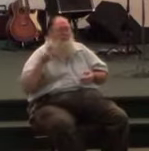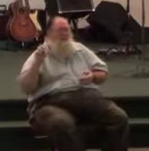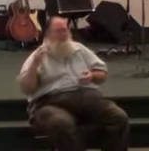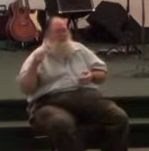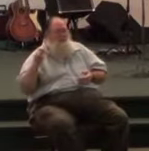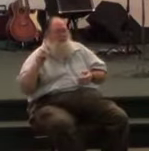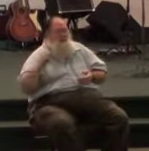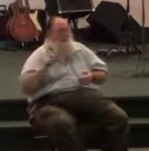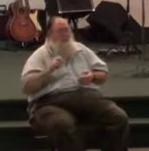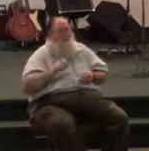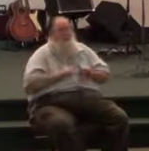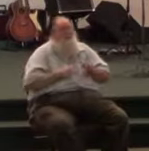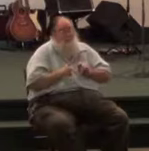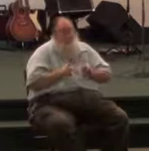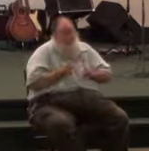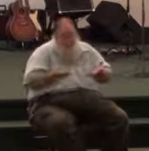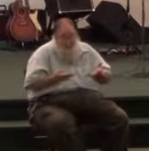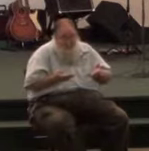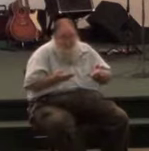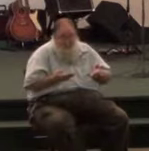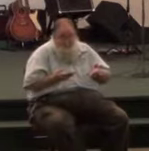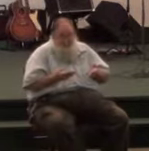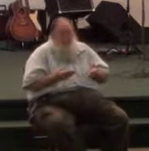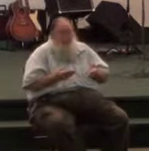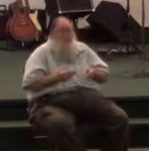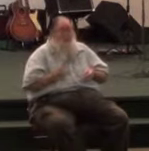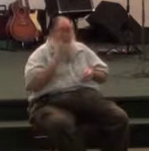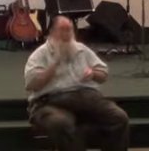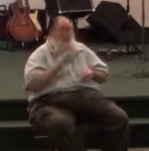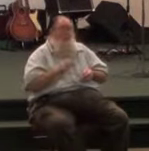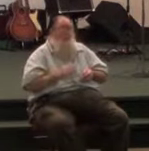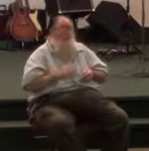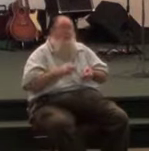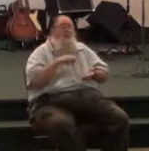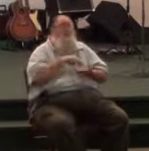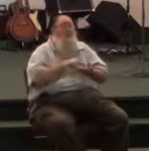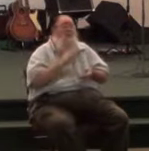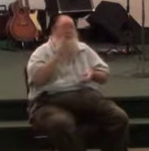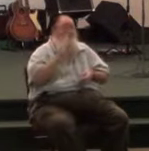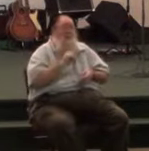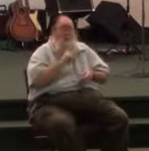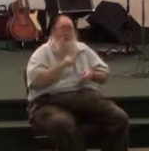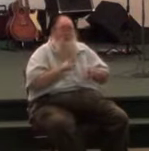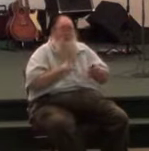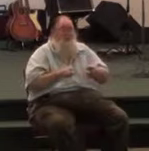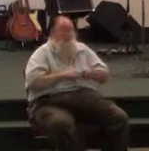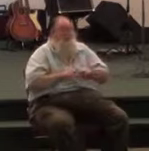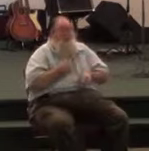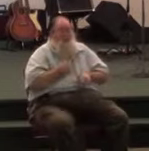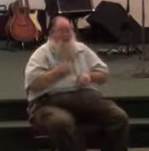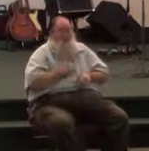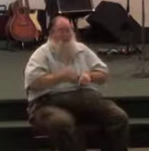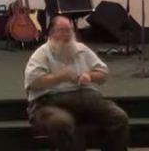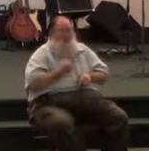different people in here. There are all kinds of people in here that step up and preach the truth. And they will, just like I'm going to. We're